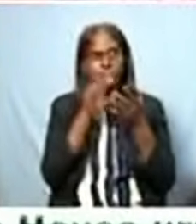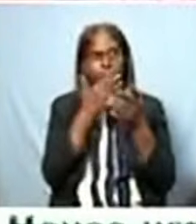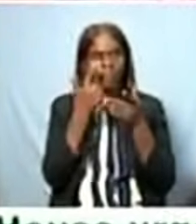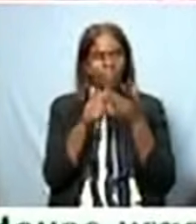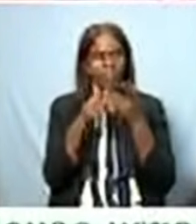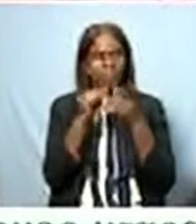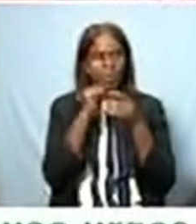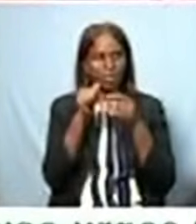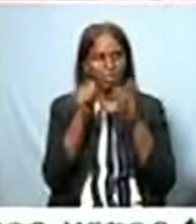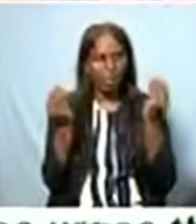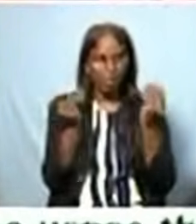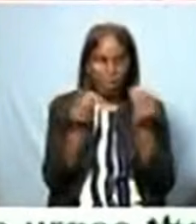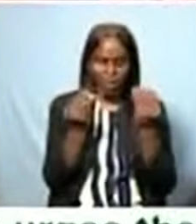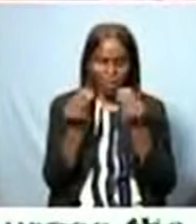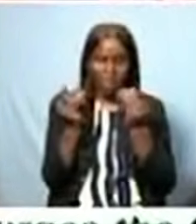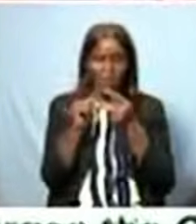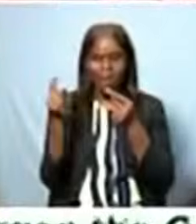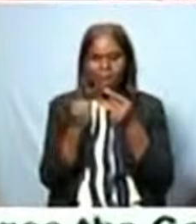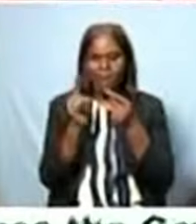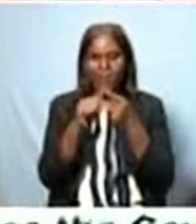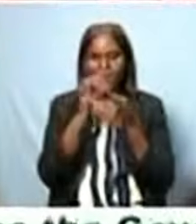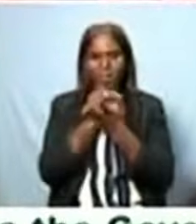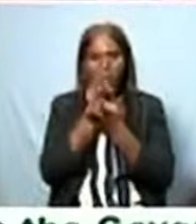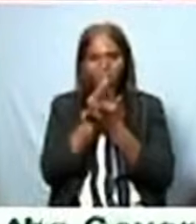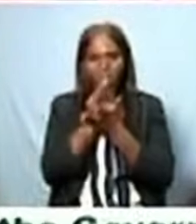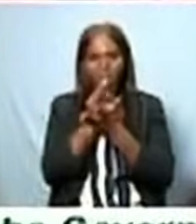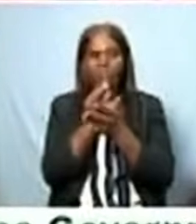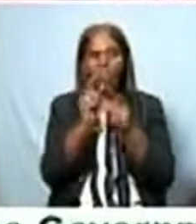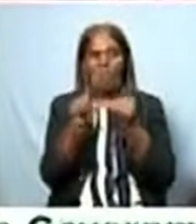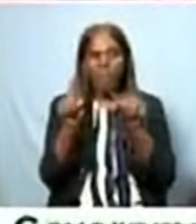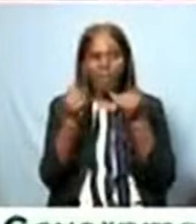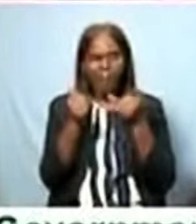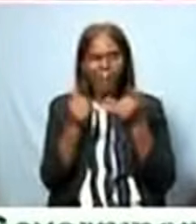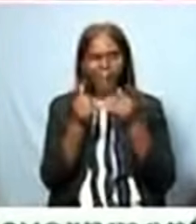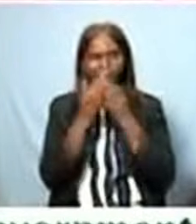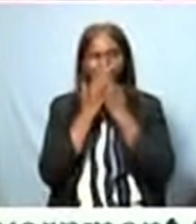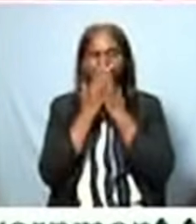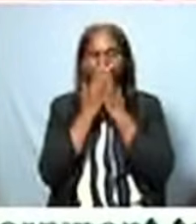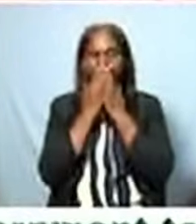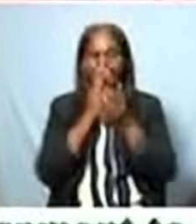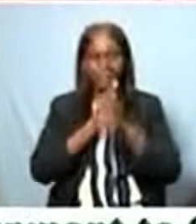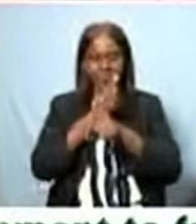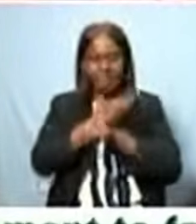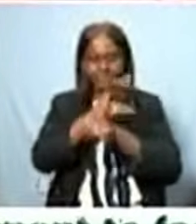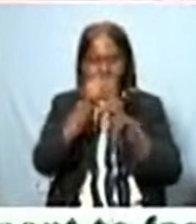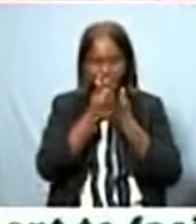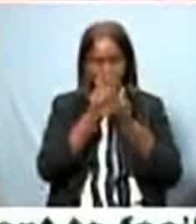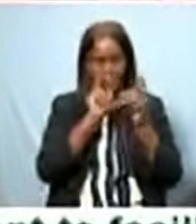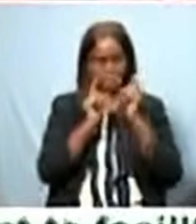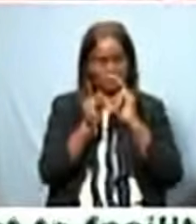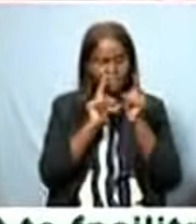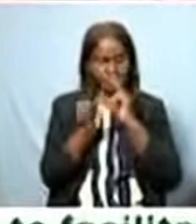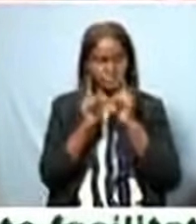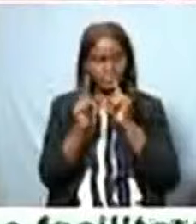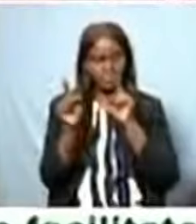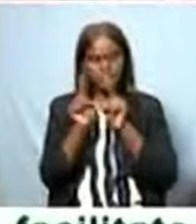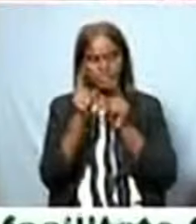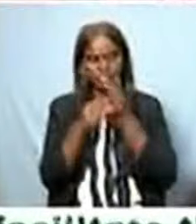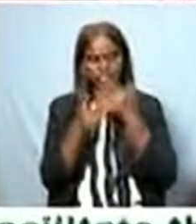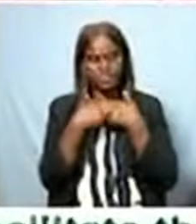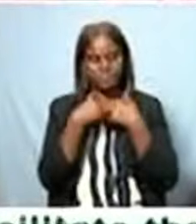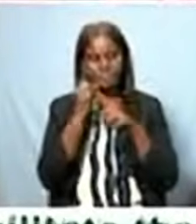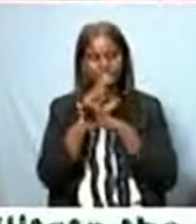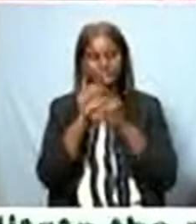shouldn't be hesitant to come to the office. However, after the consideration and what has already